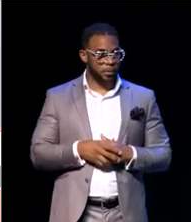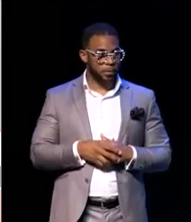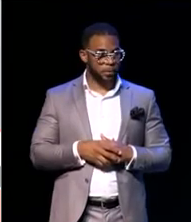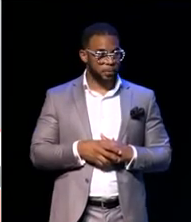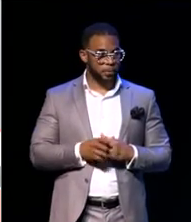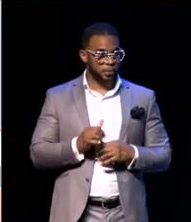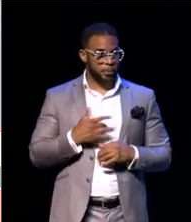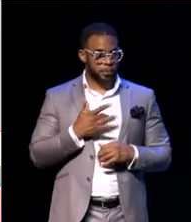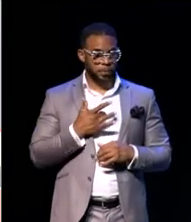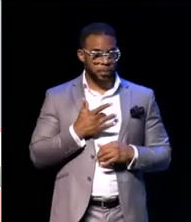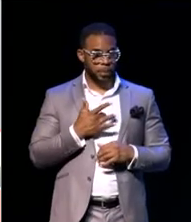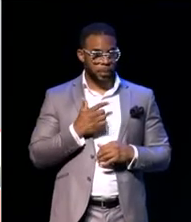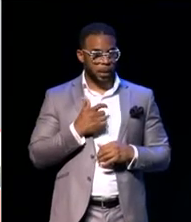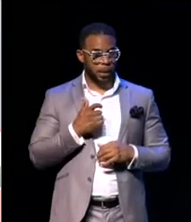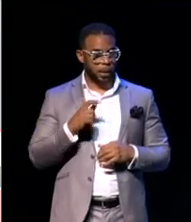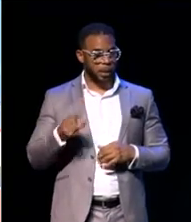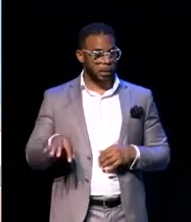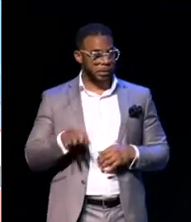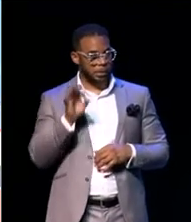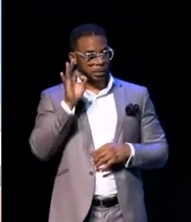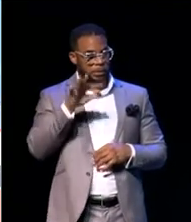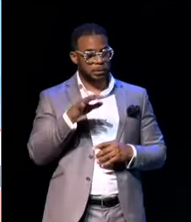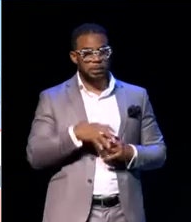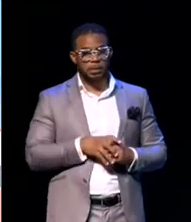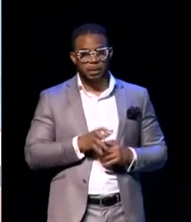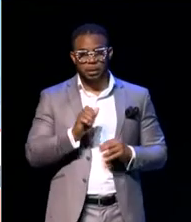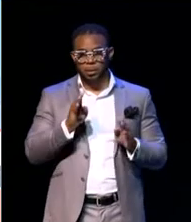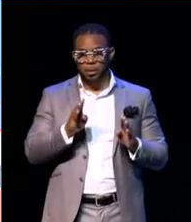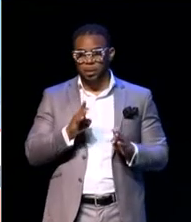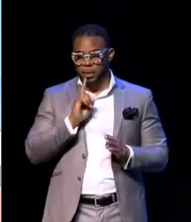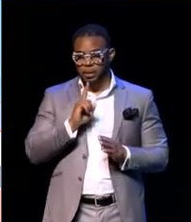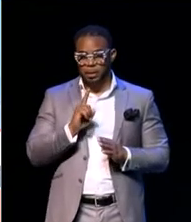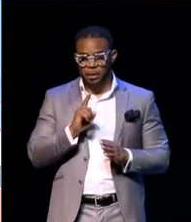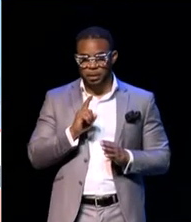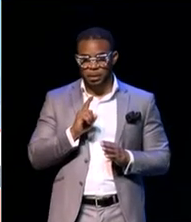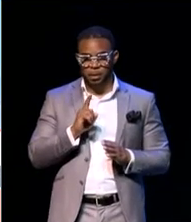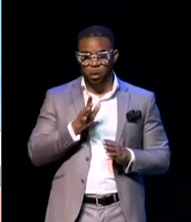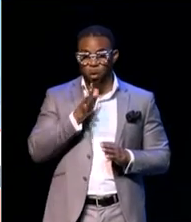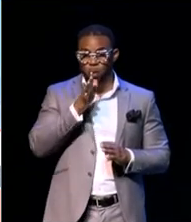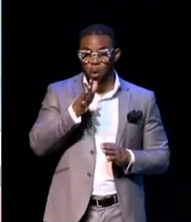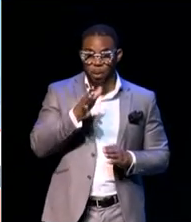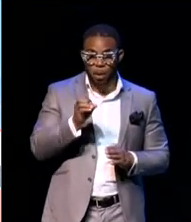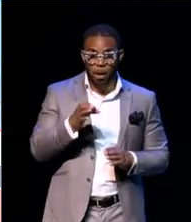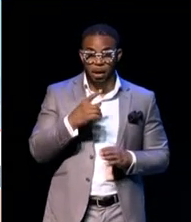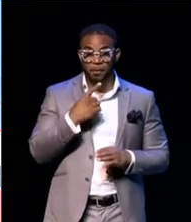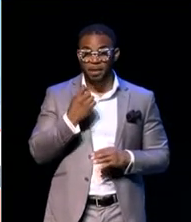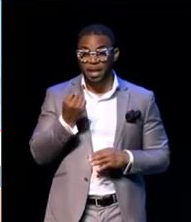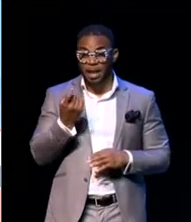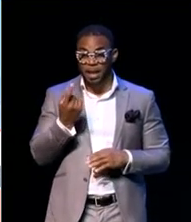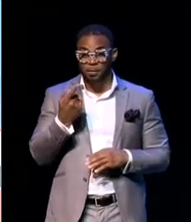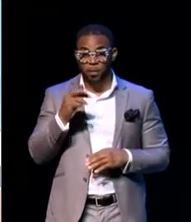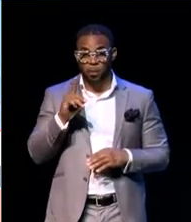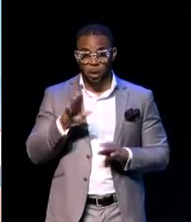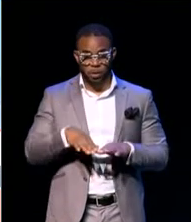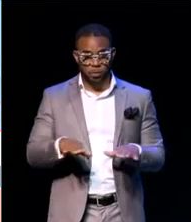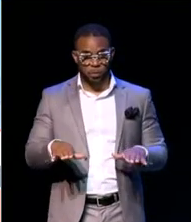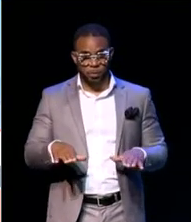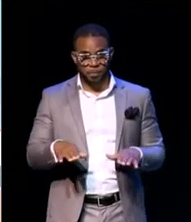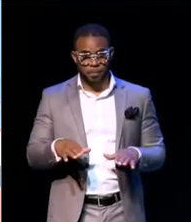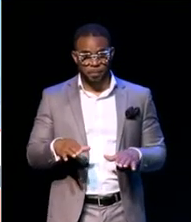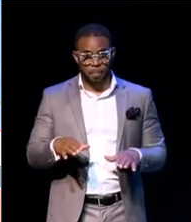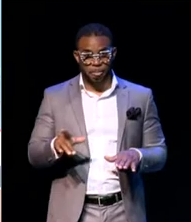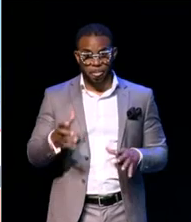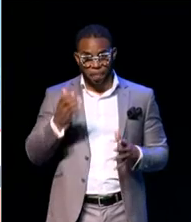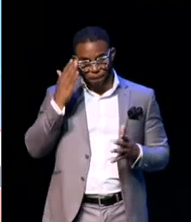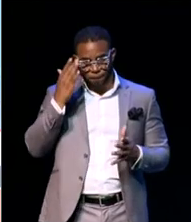I feel I have to pull this one out. This person is the grandmother of 11 grandchildren, and